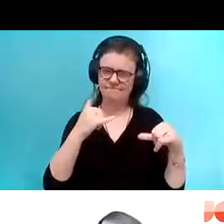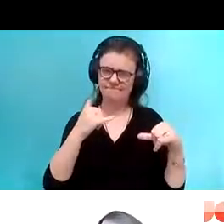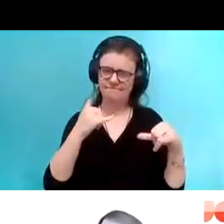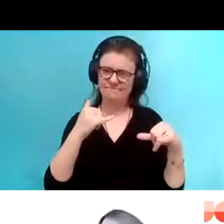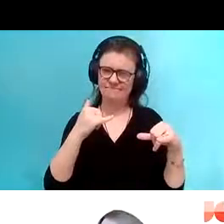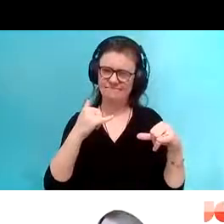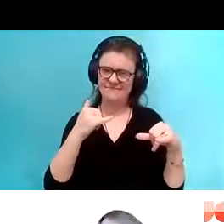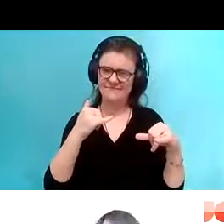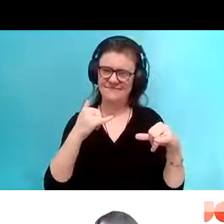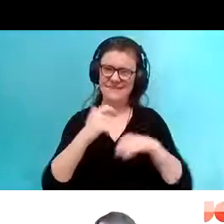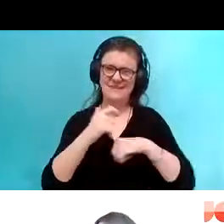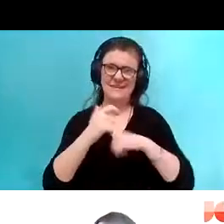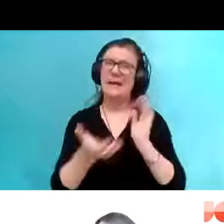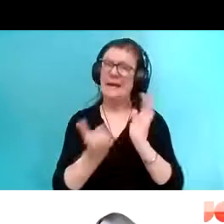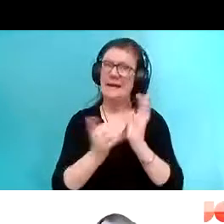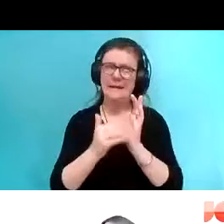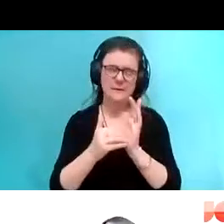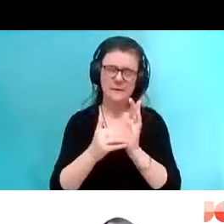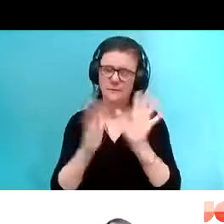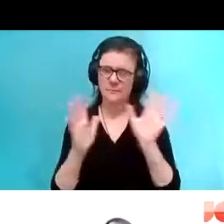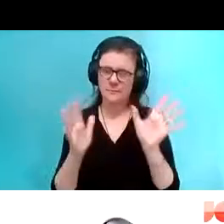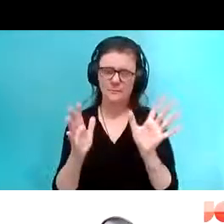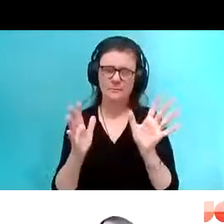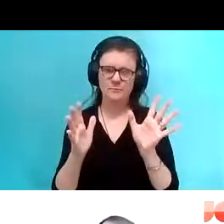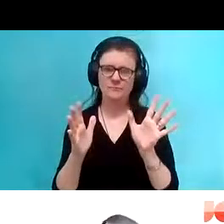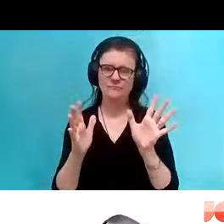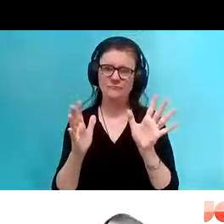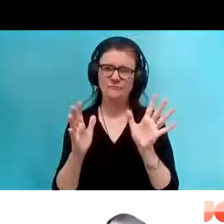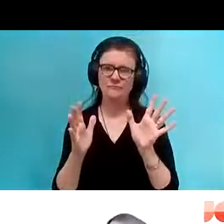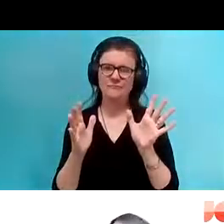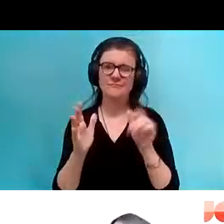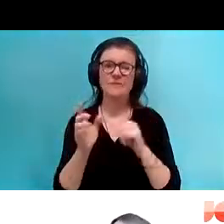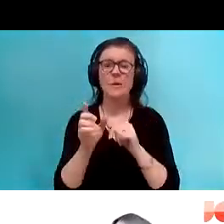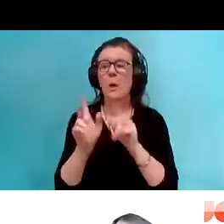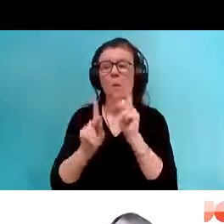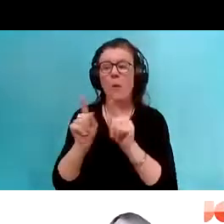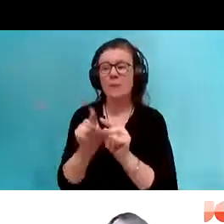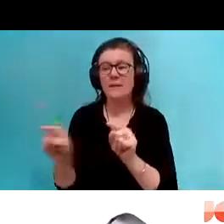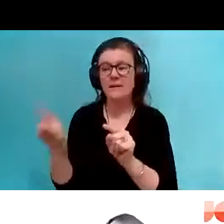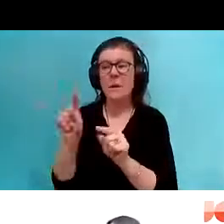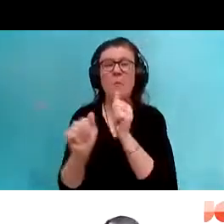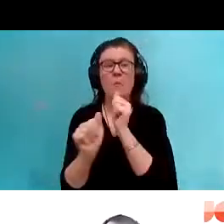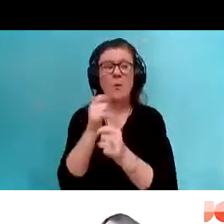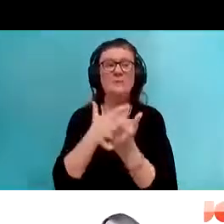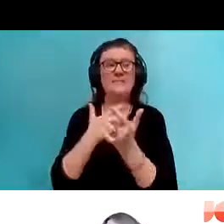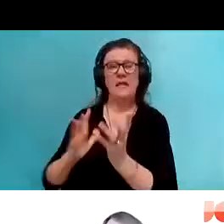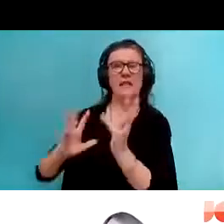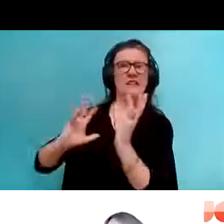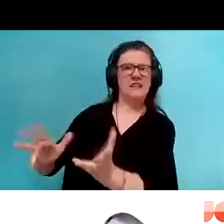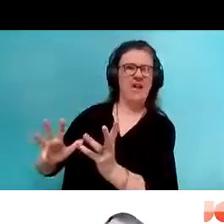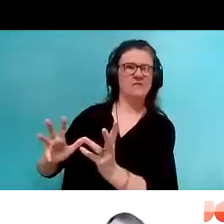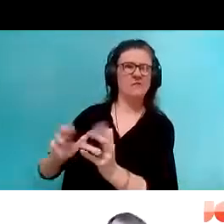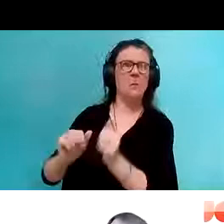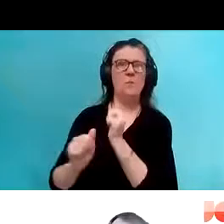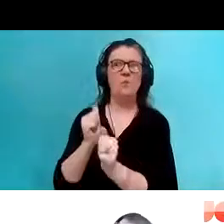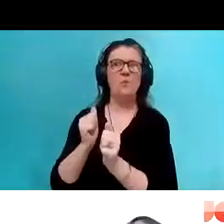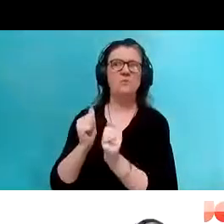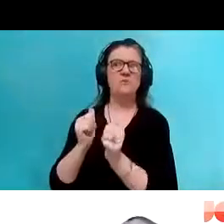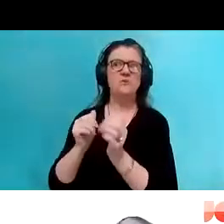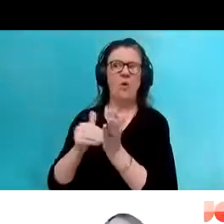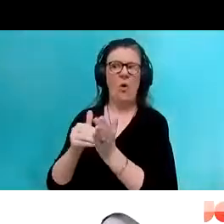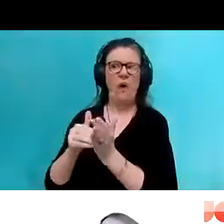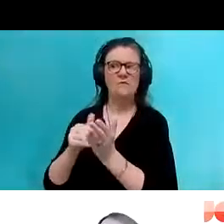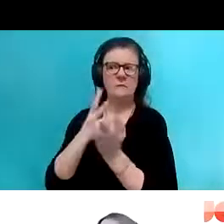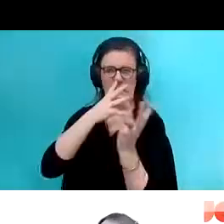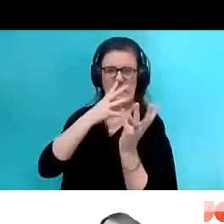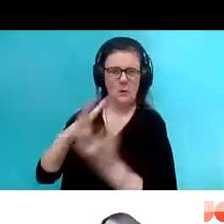that time and time again, it's those populations who are most likely to be left behind in society that are missing from